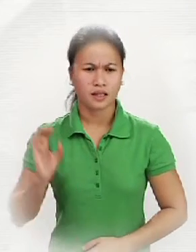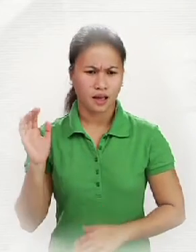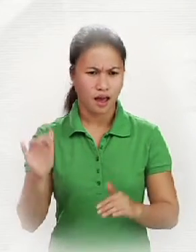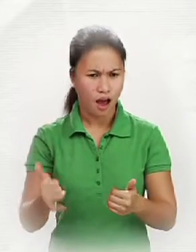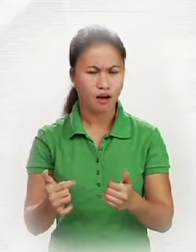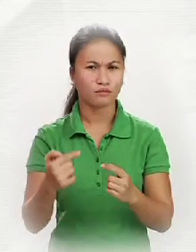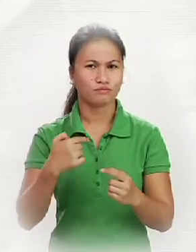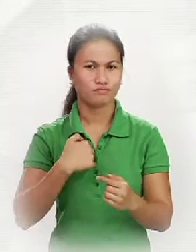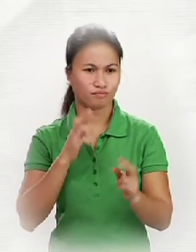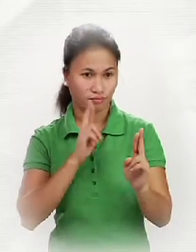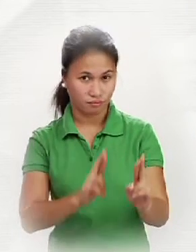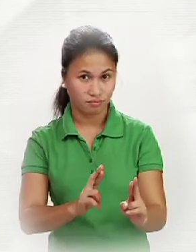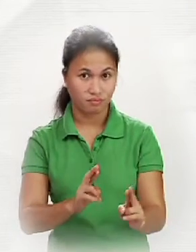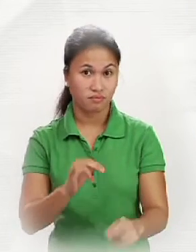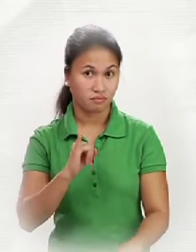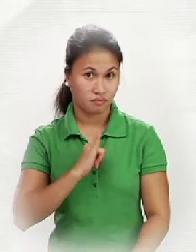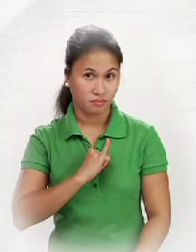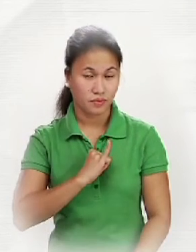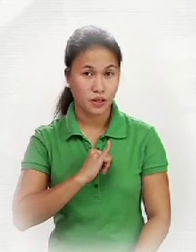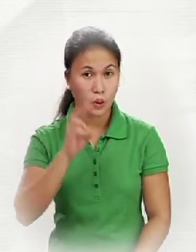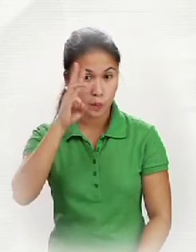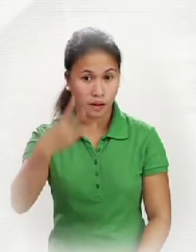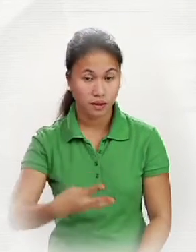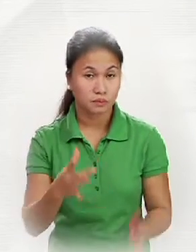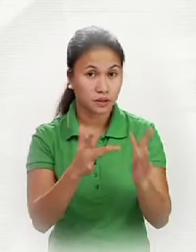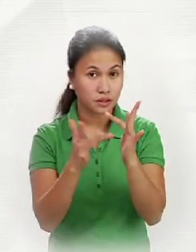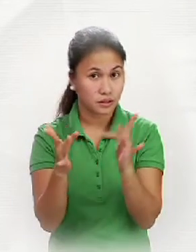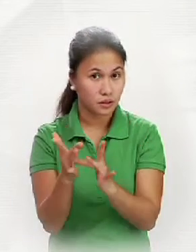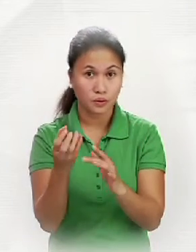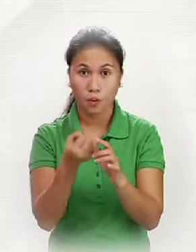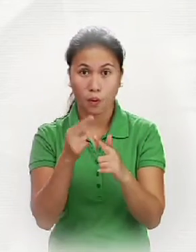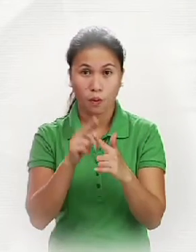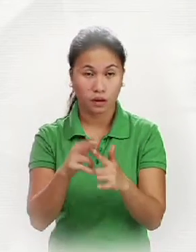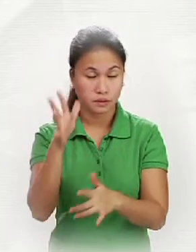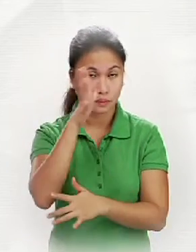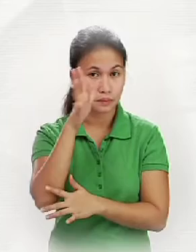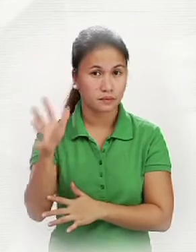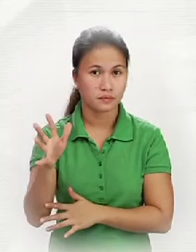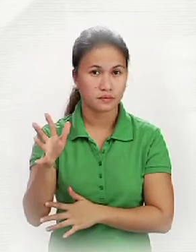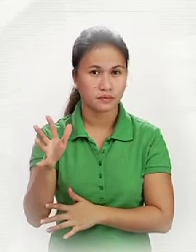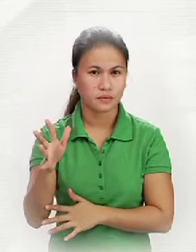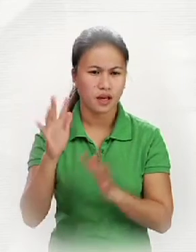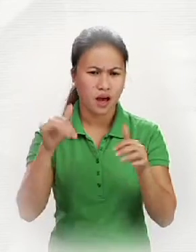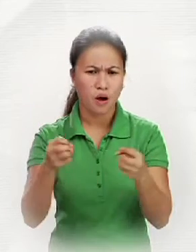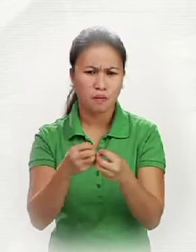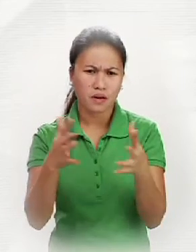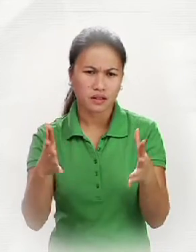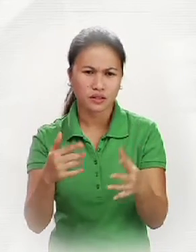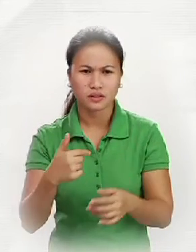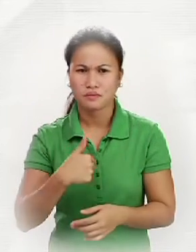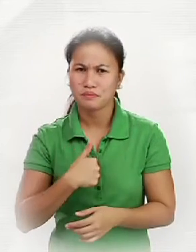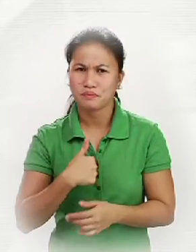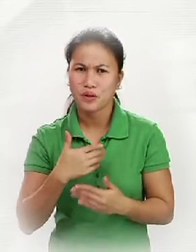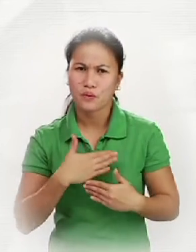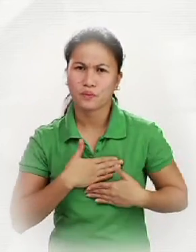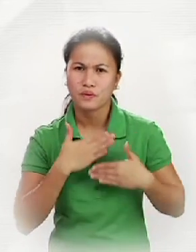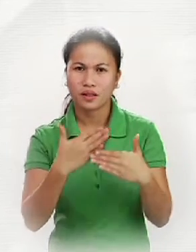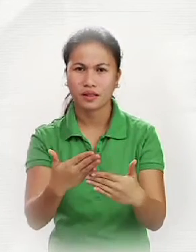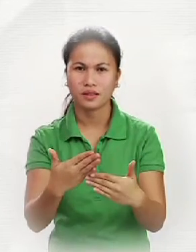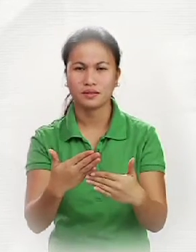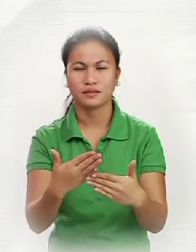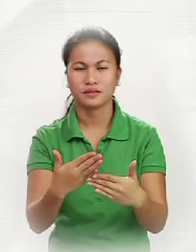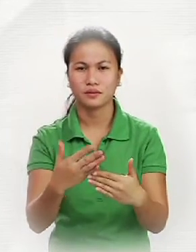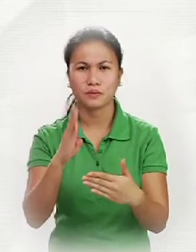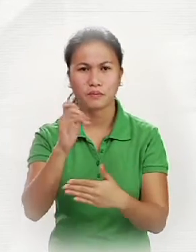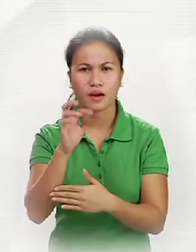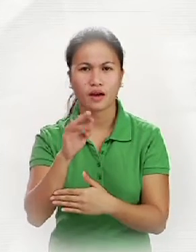Him? Do I welcome Him? Do I reject Him? And how much am I willing to bear for Him? In this